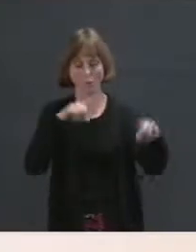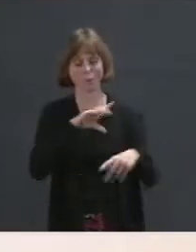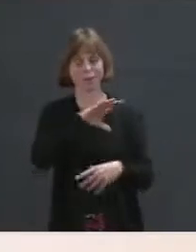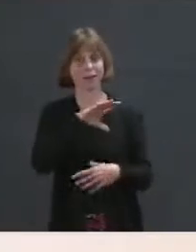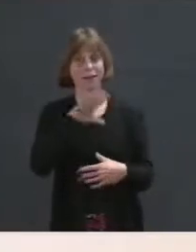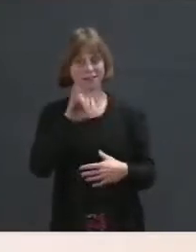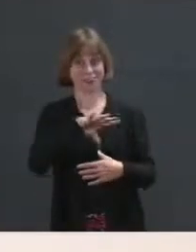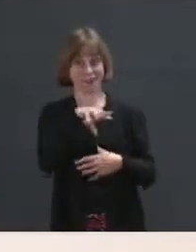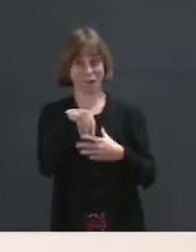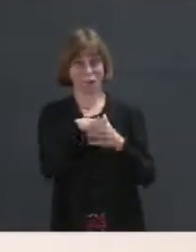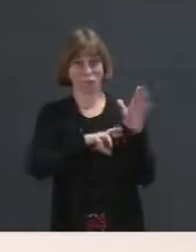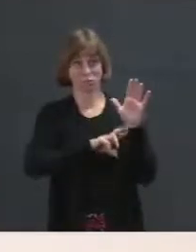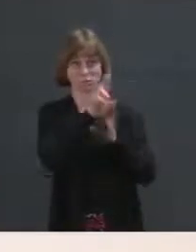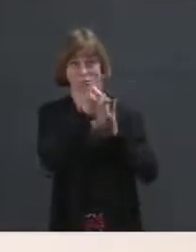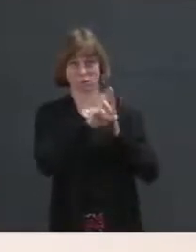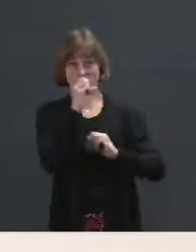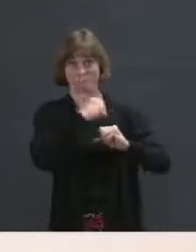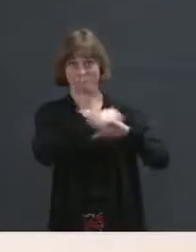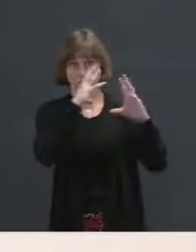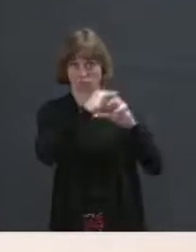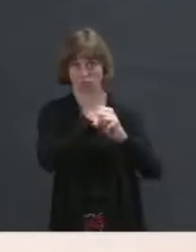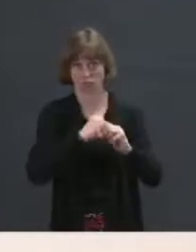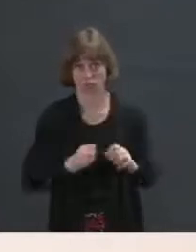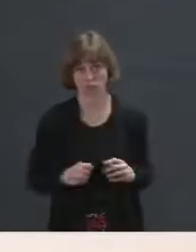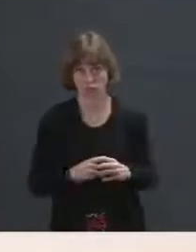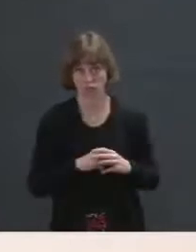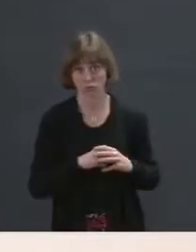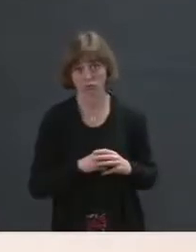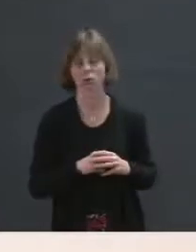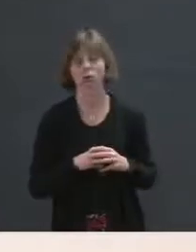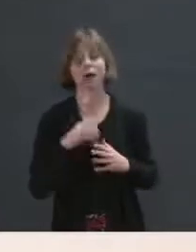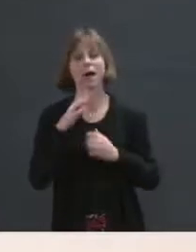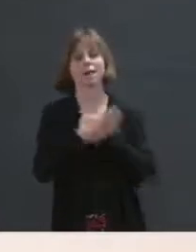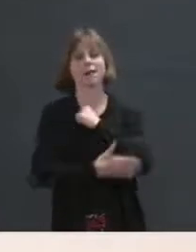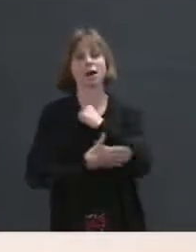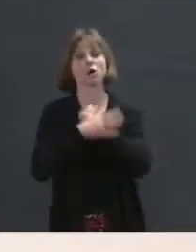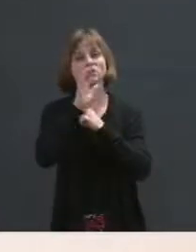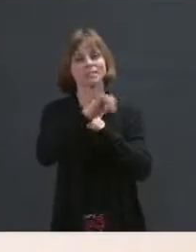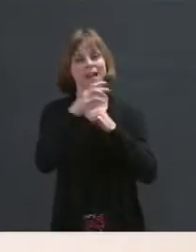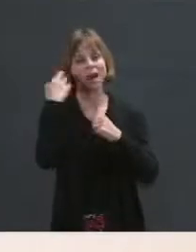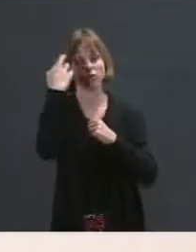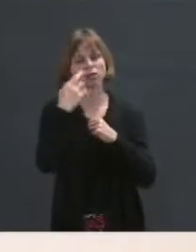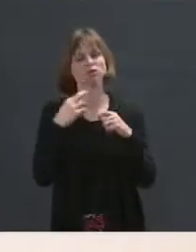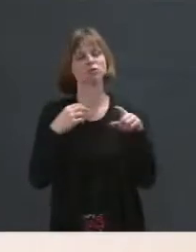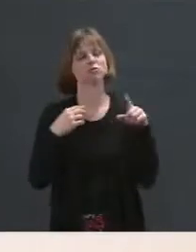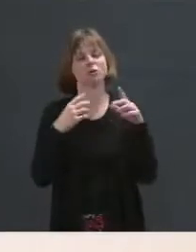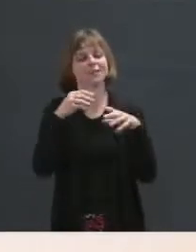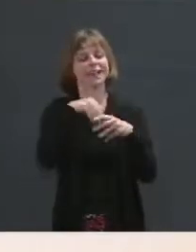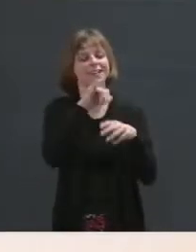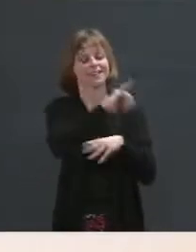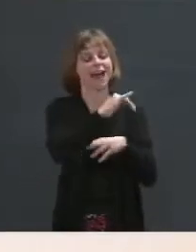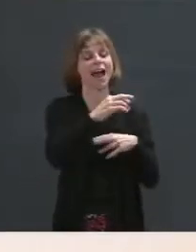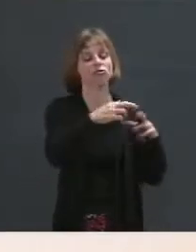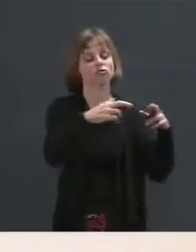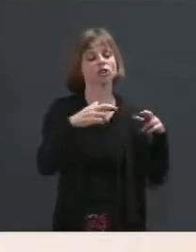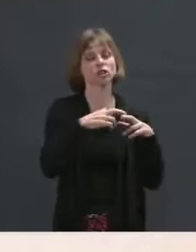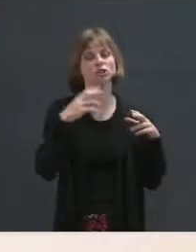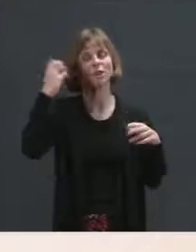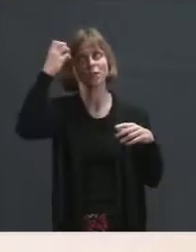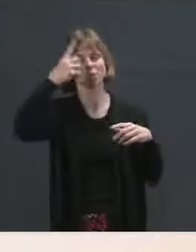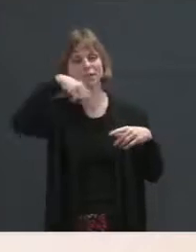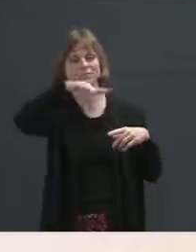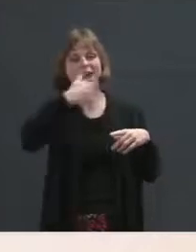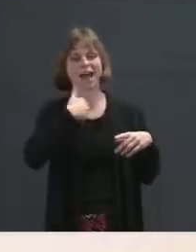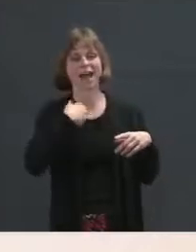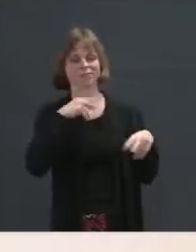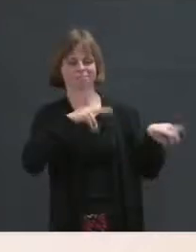concerns that, as you noted, countries in the region, our European partners have about the actions of Iran. But